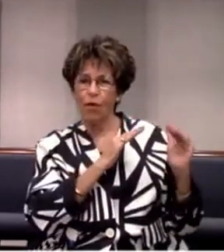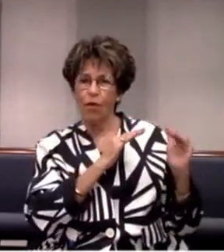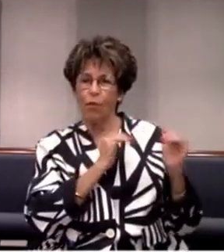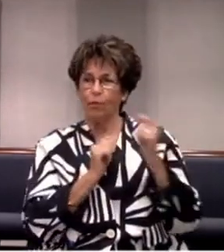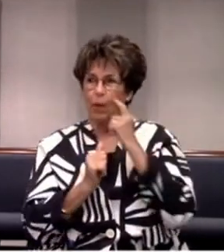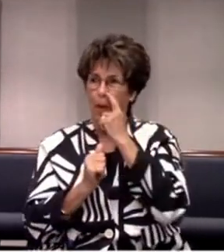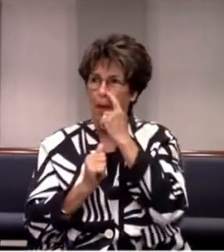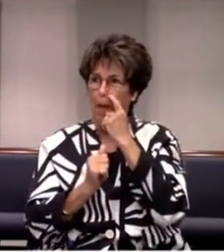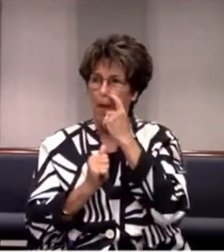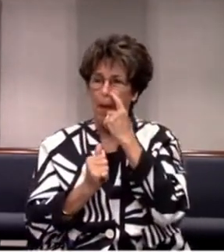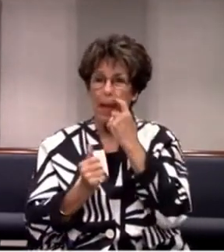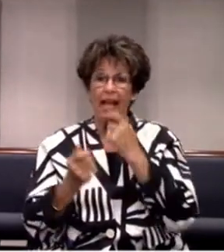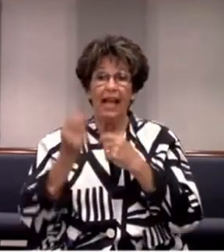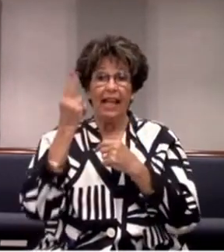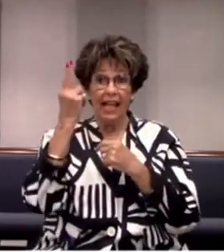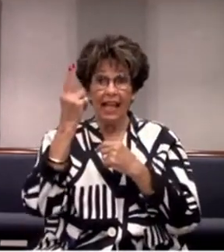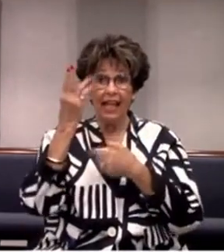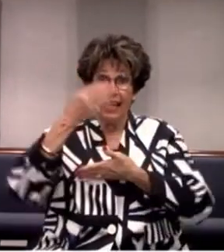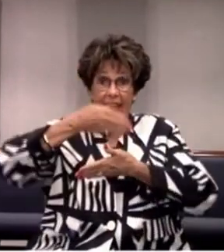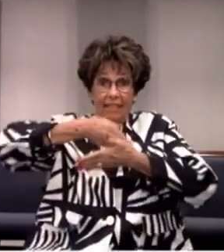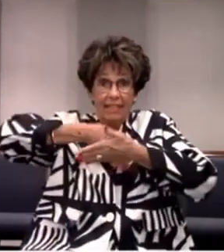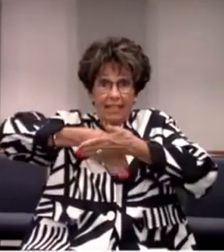He's in you.